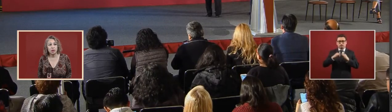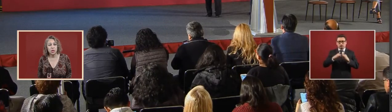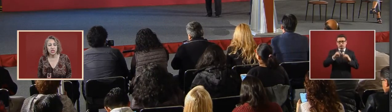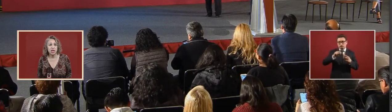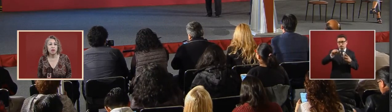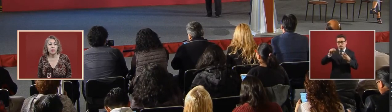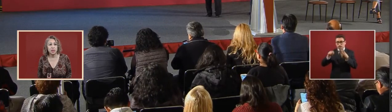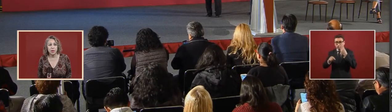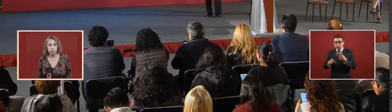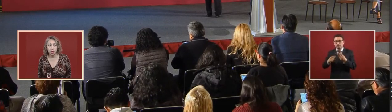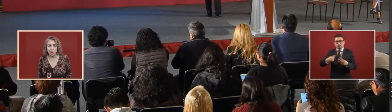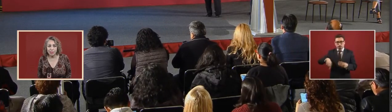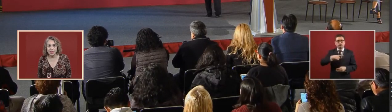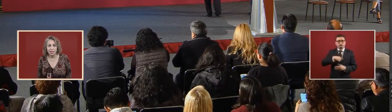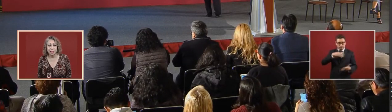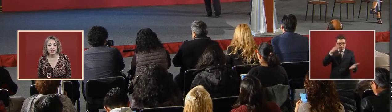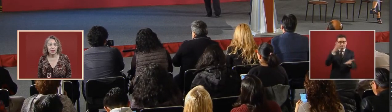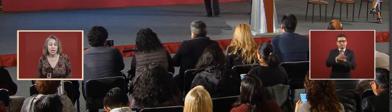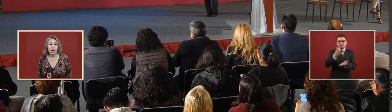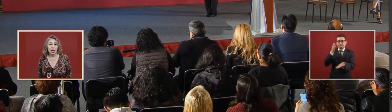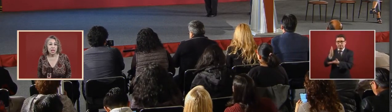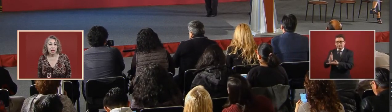sending out a questionnaire, but to be present.